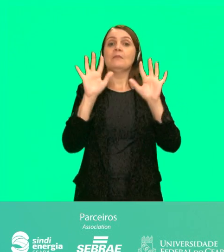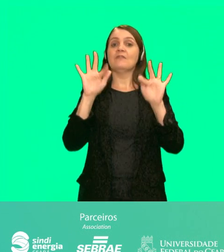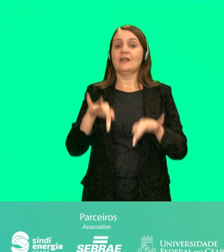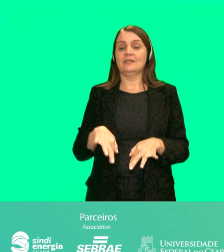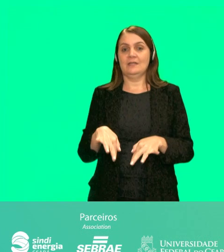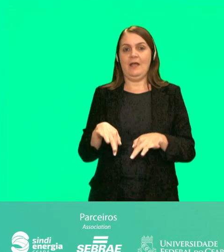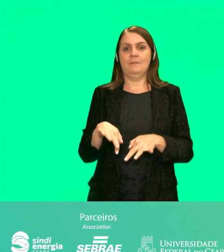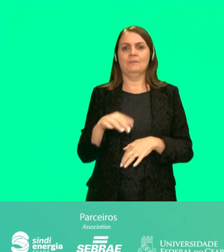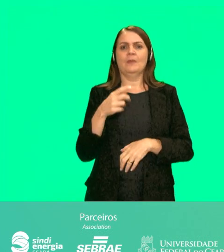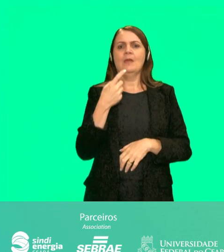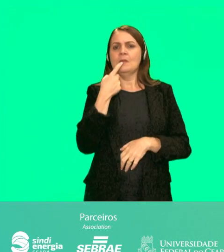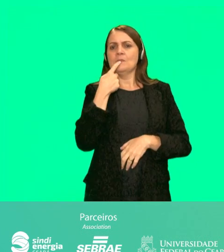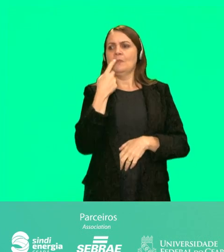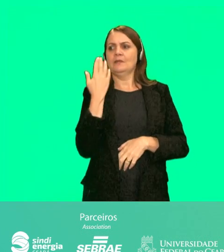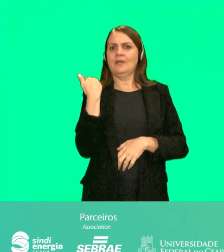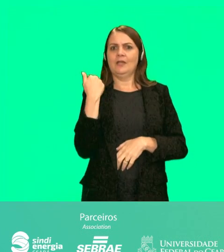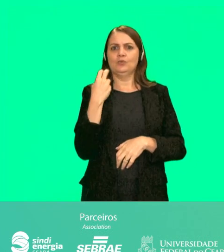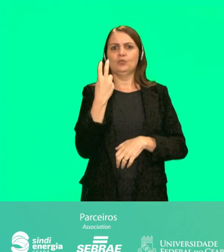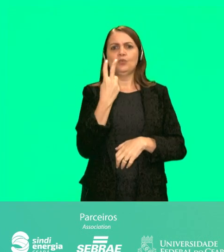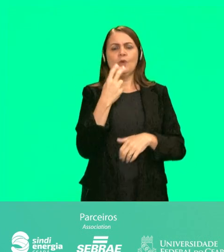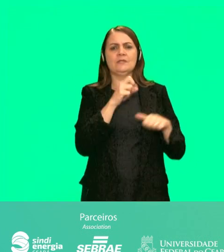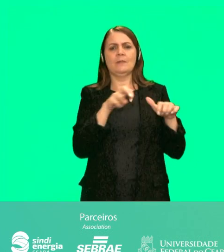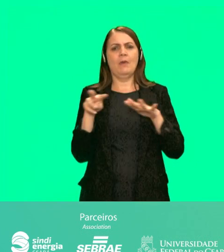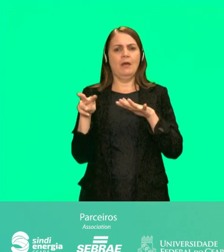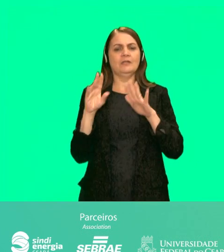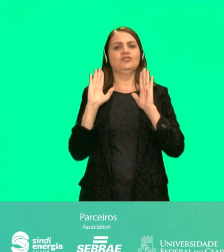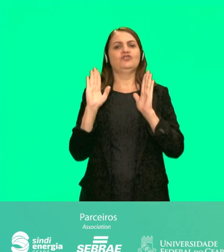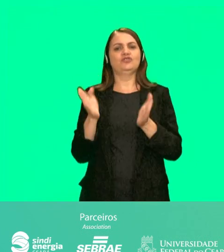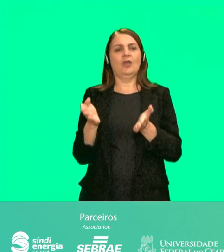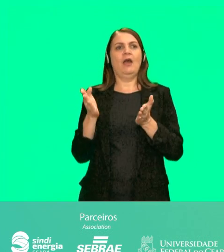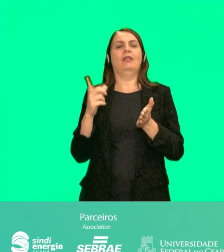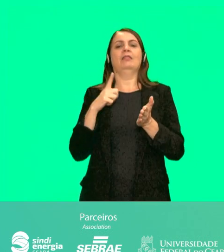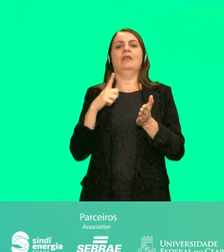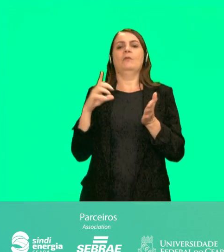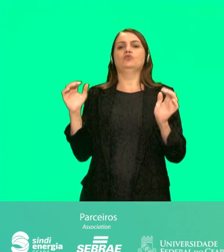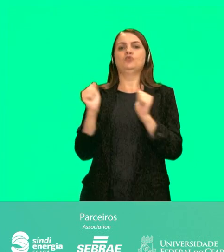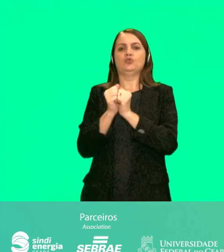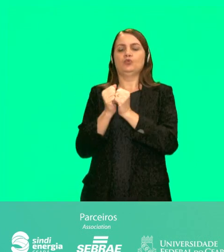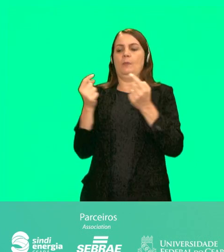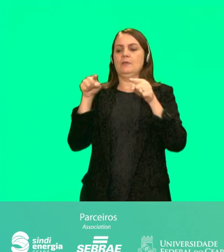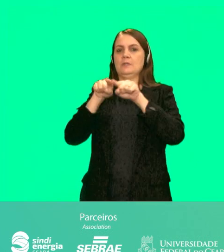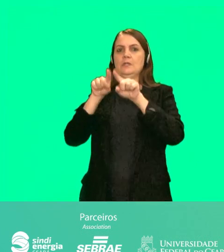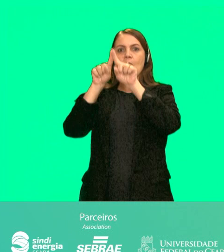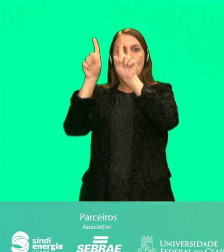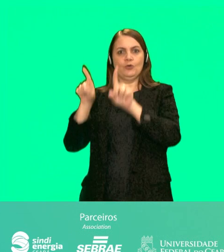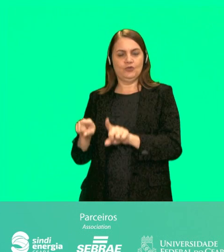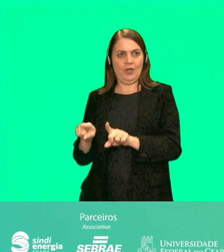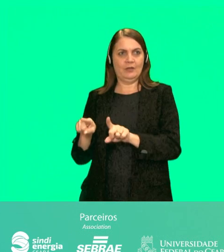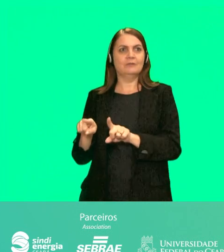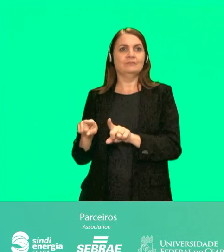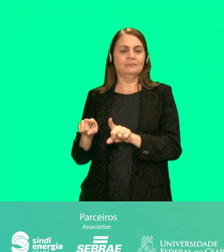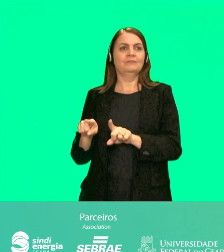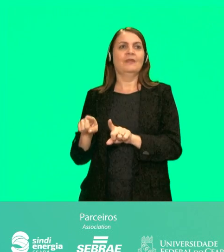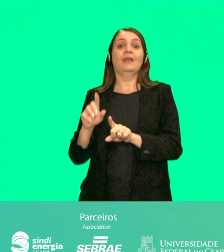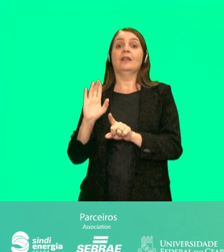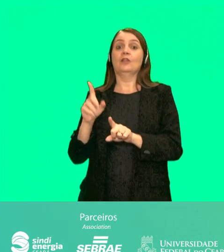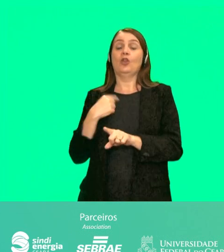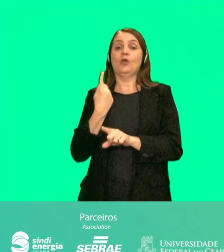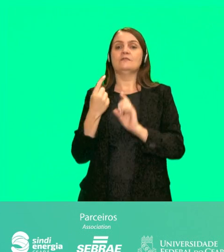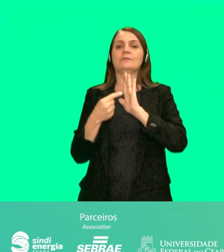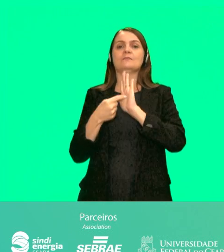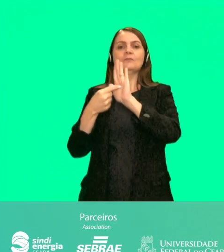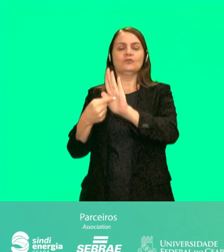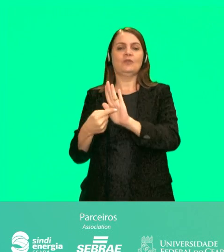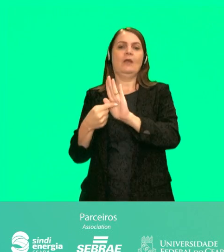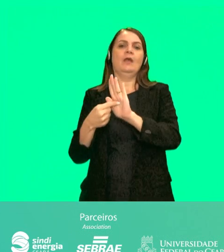demonstrate the green hydrogen production from biomethane, to put the biomethane sector